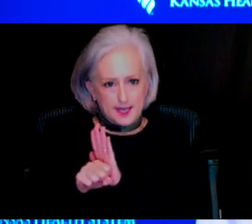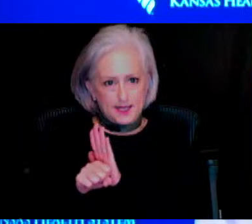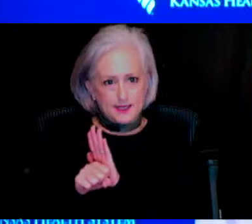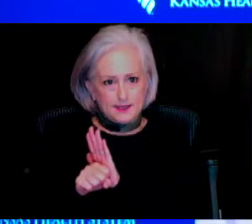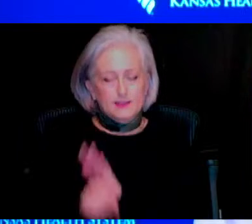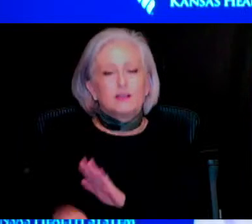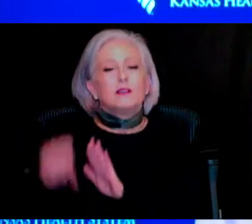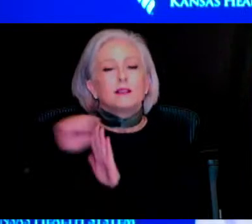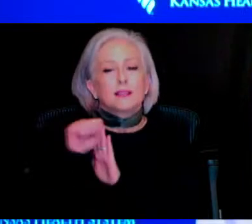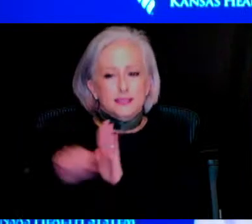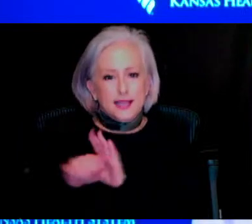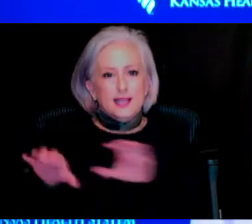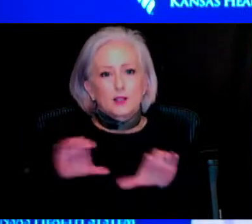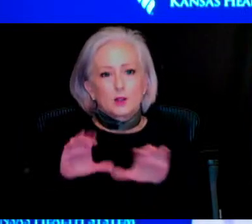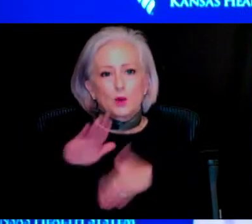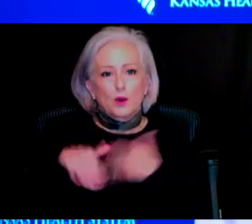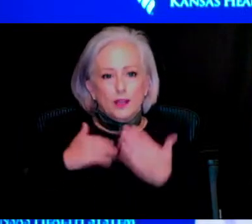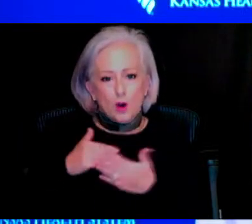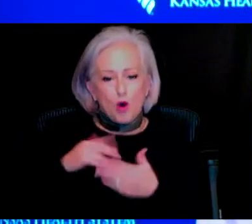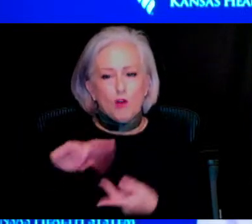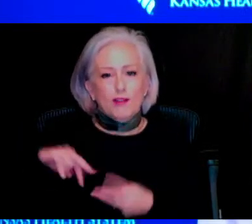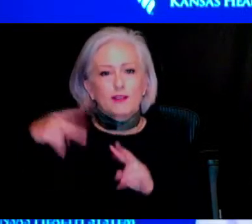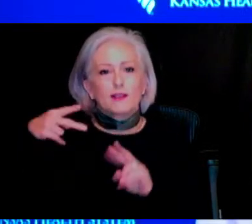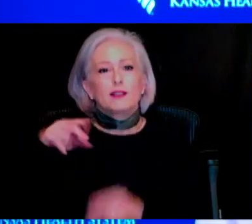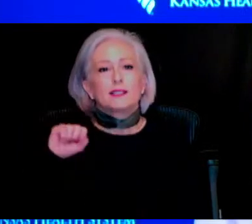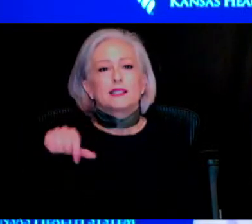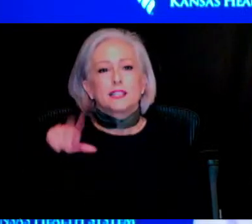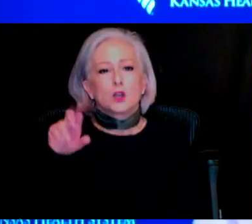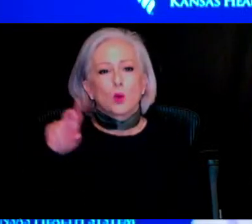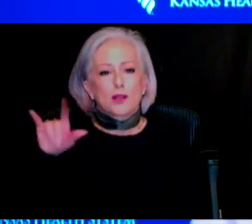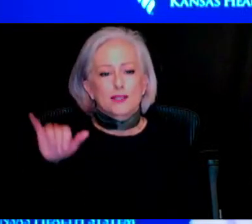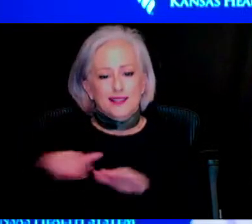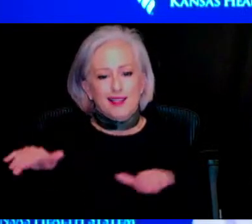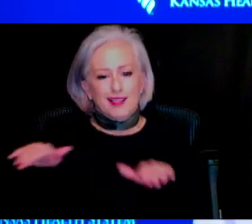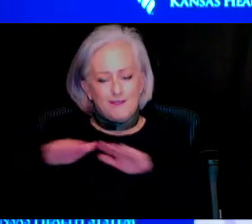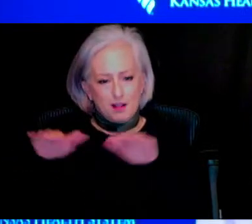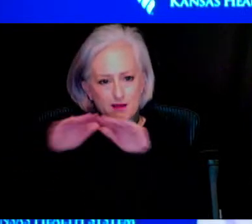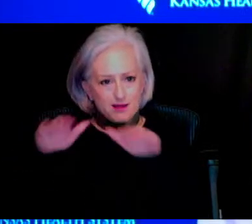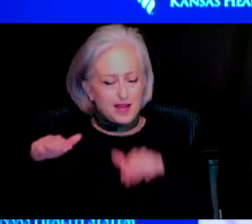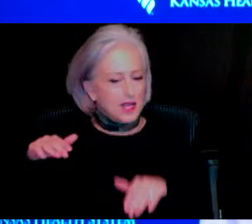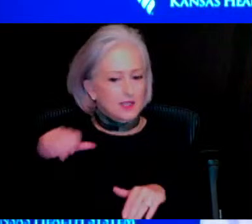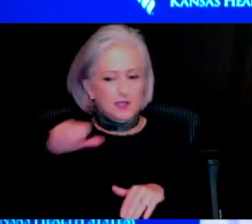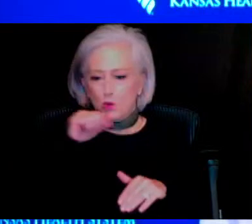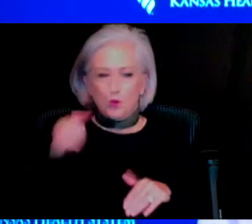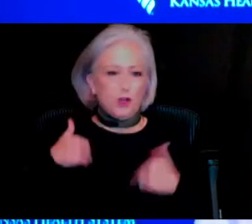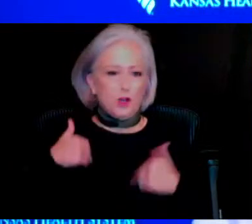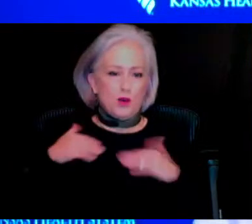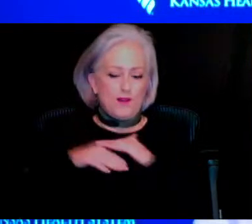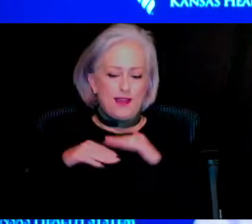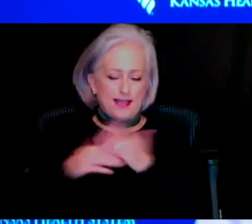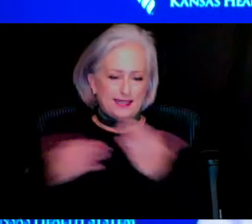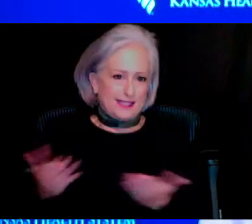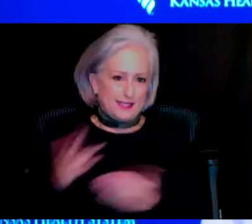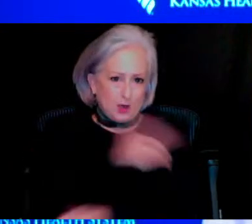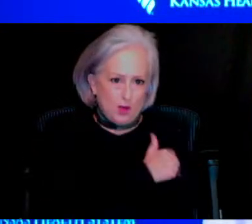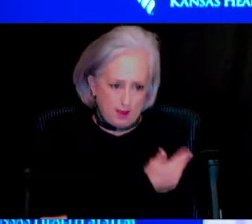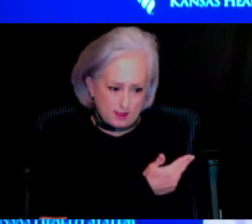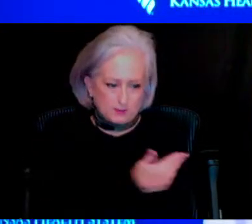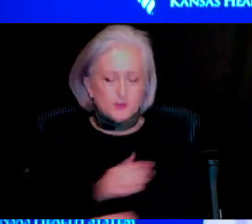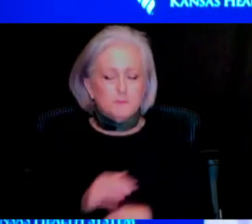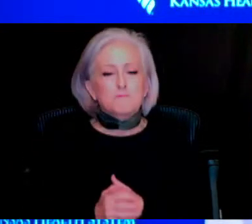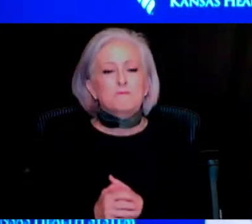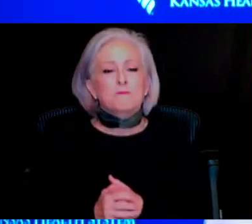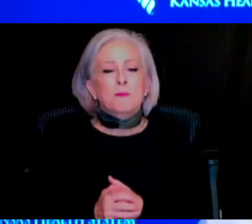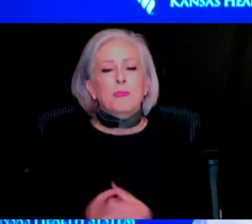of the sequencing. So it's really at the sequencing level, which we don't have really access to that here at the hospital. And how many